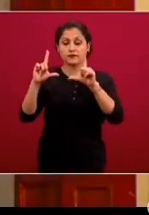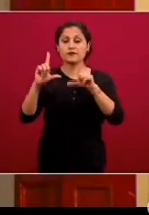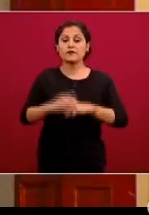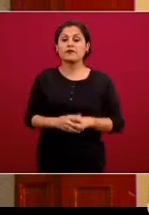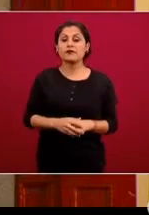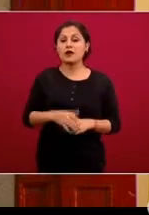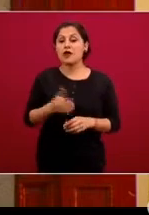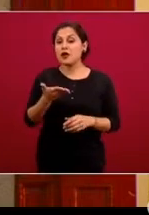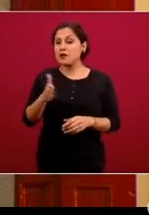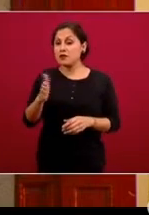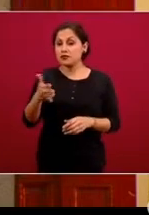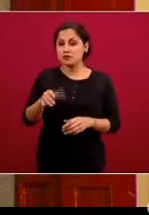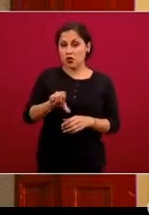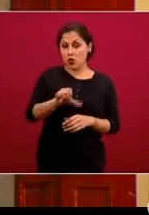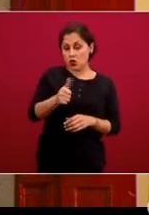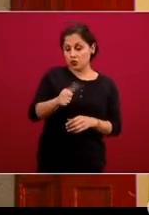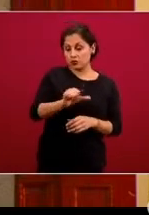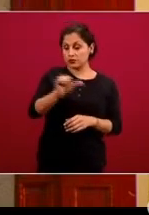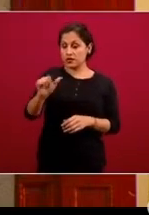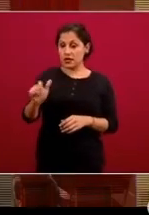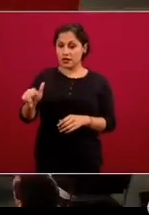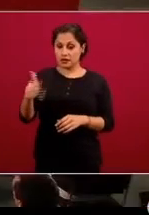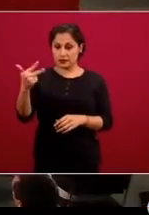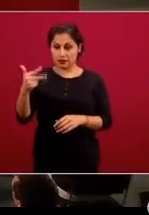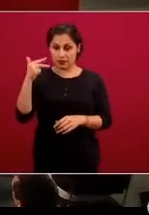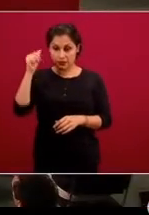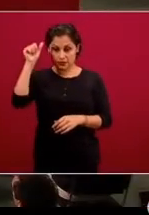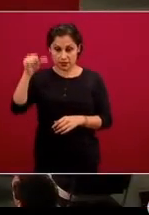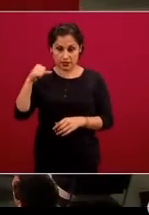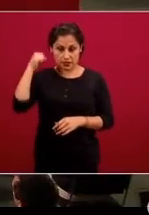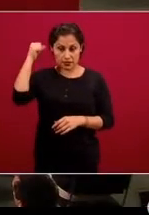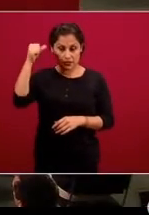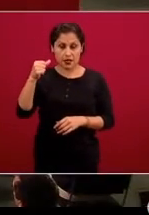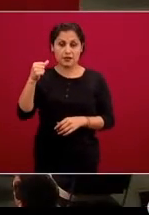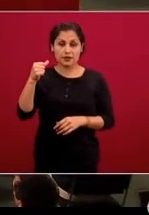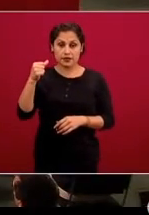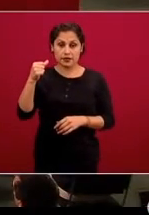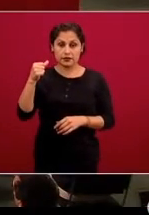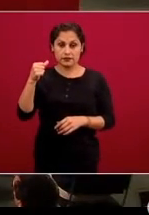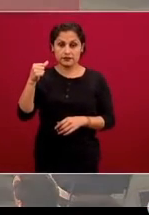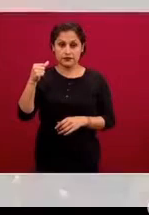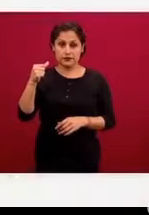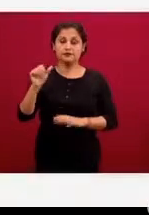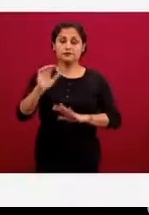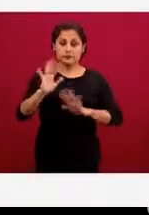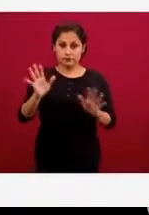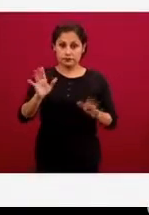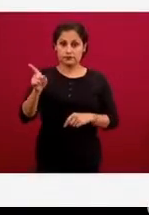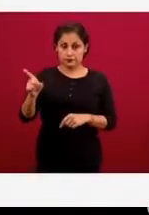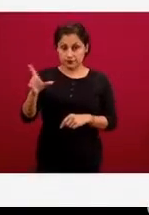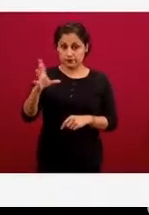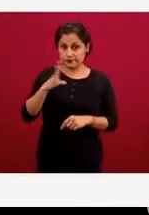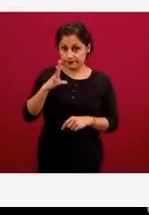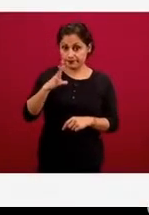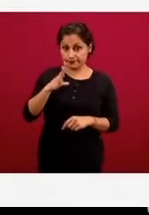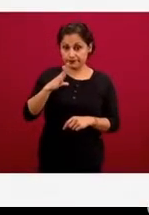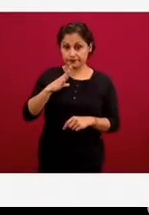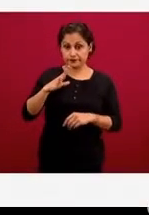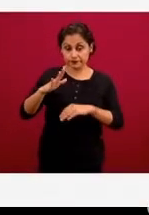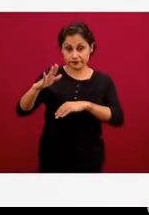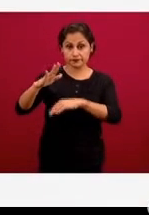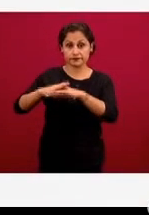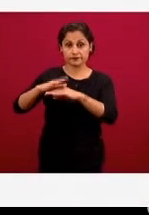April, the positivity rate has gone above 30%. We're about at